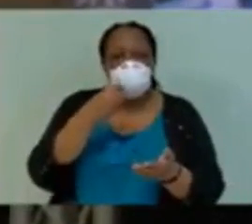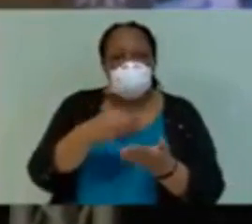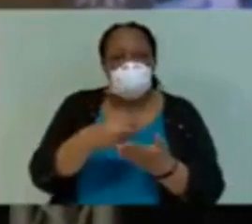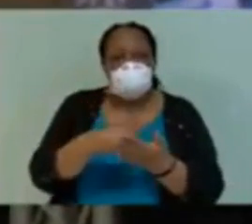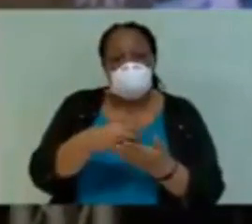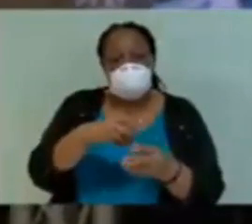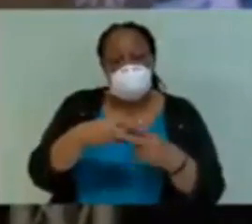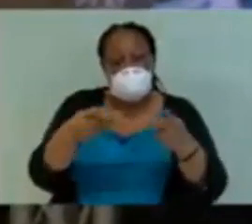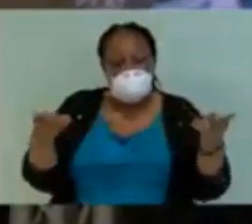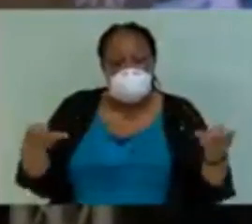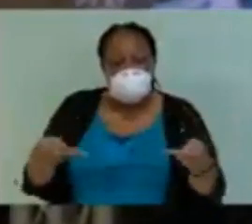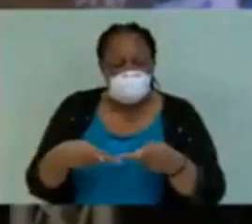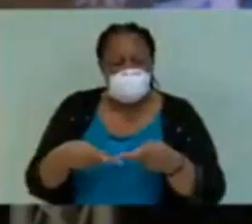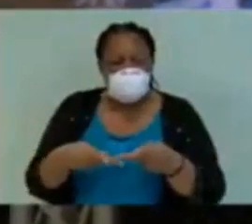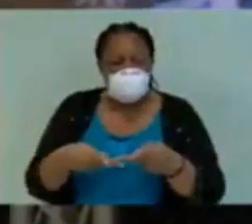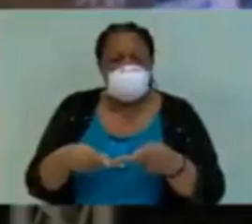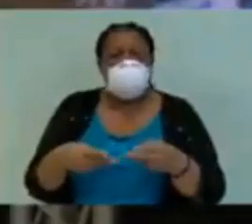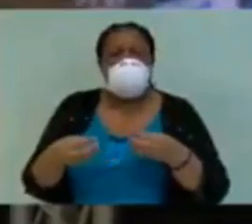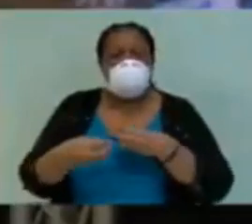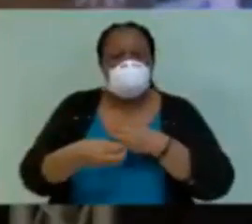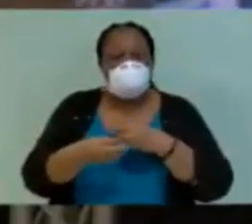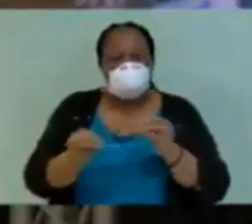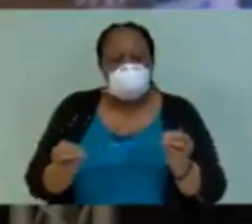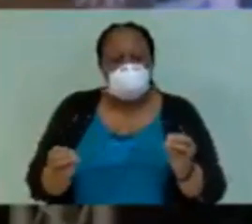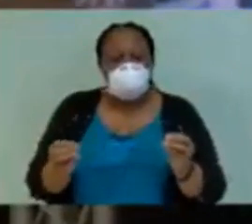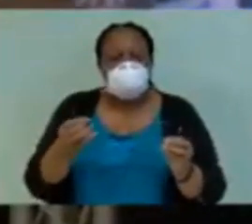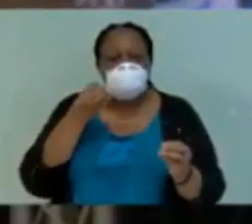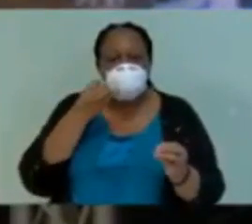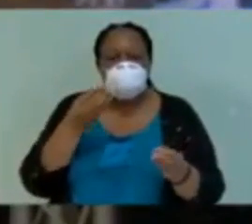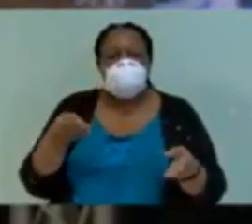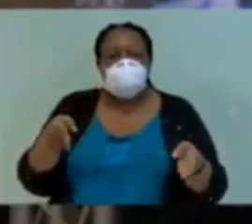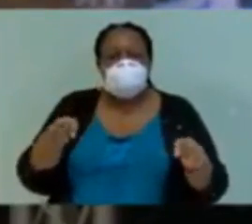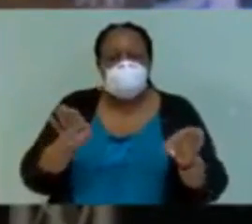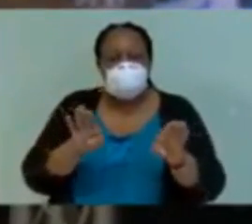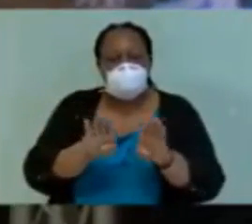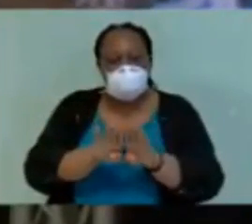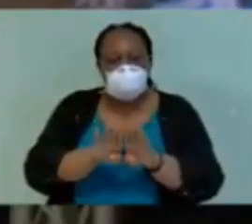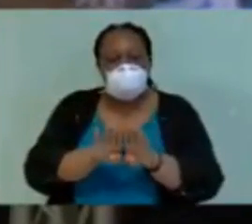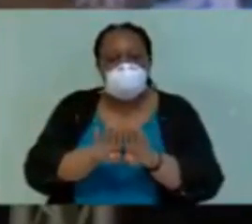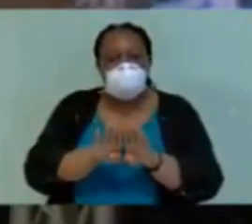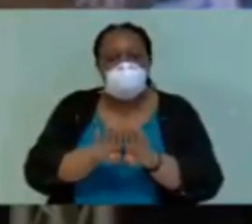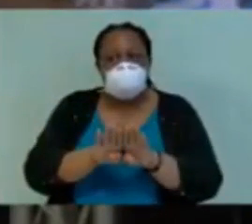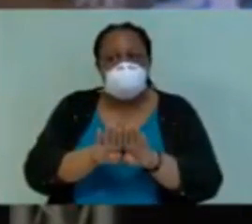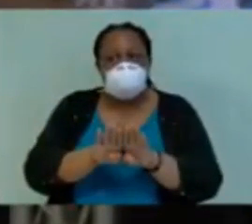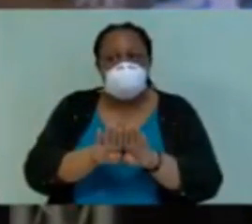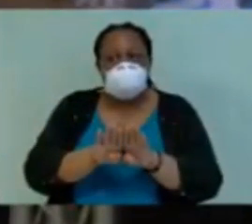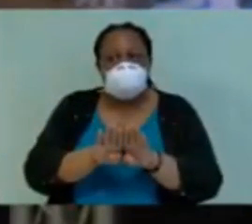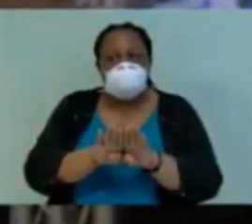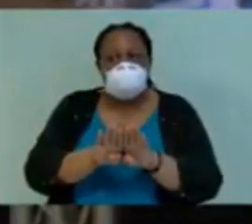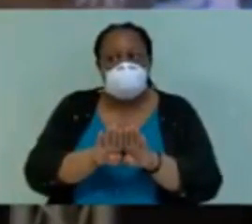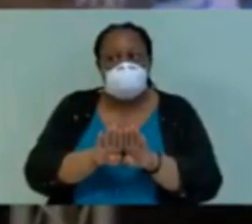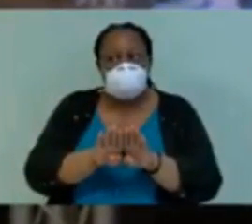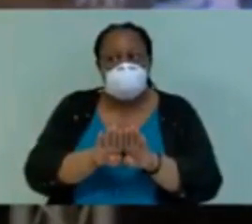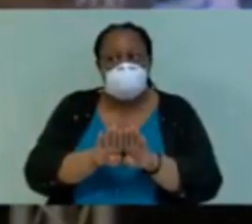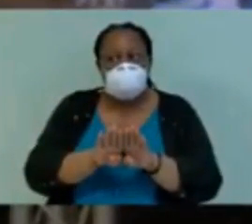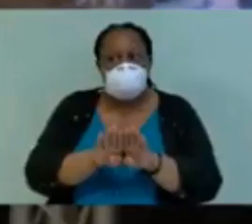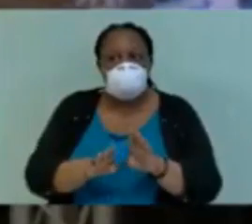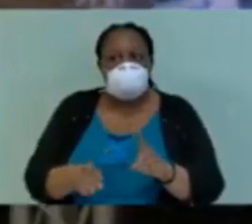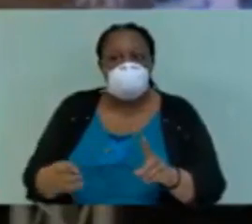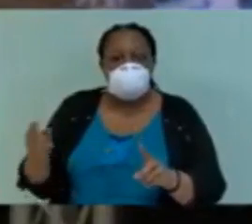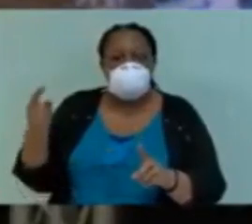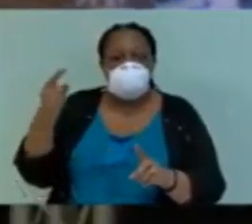I do have an announcement that was sent to me from